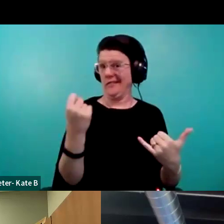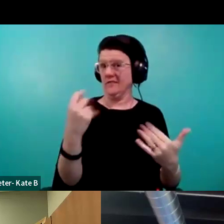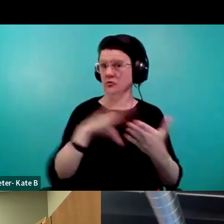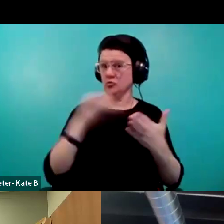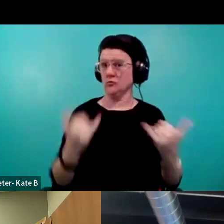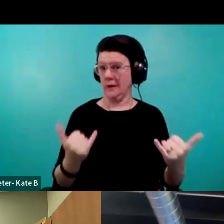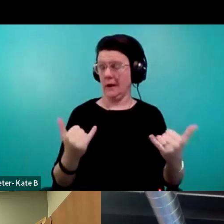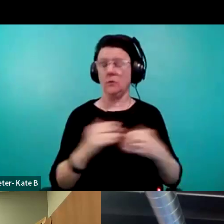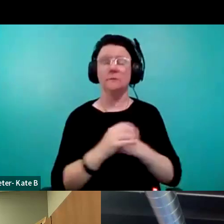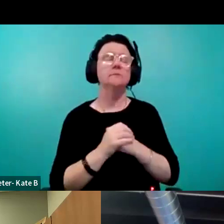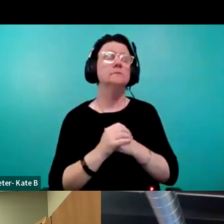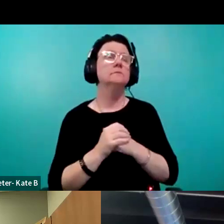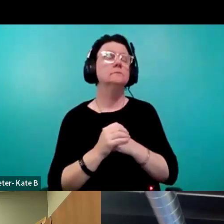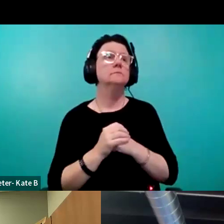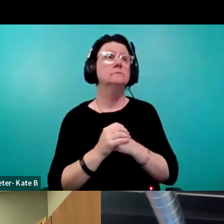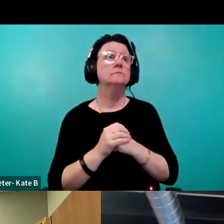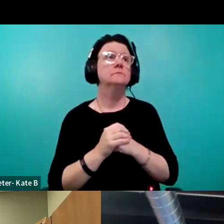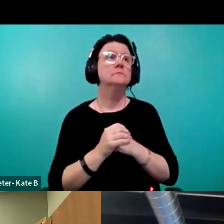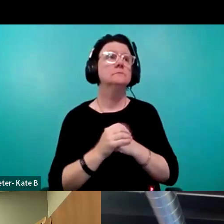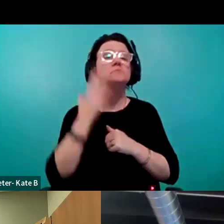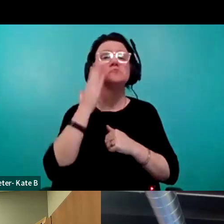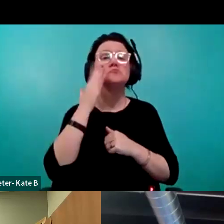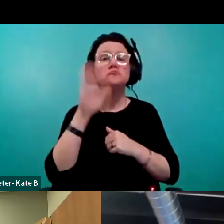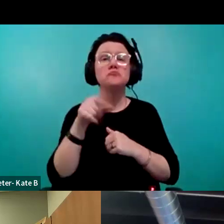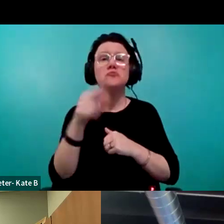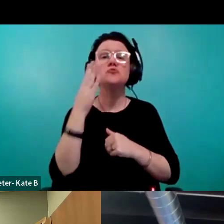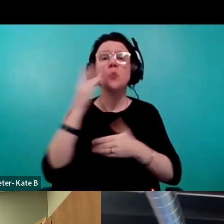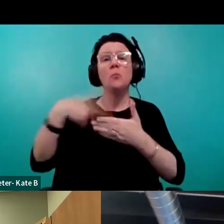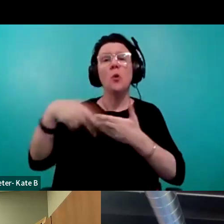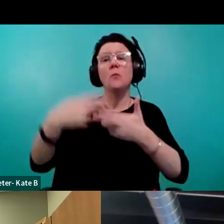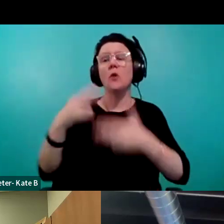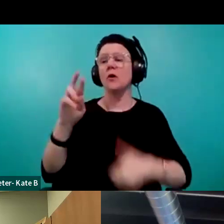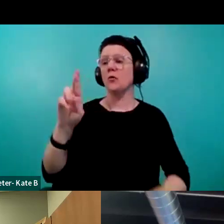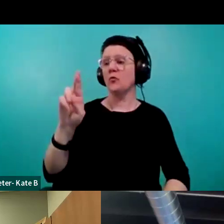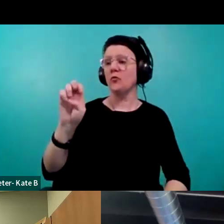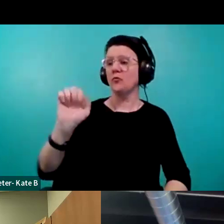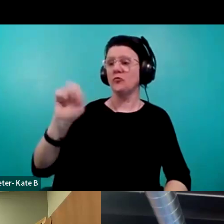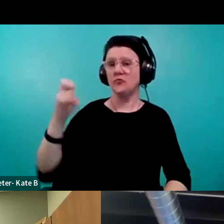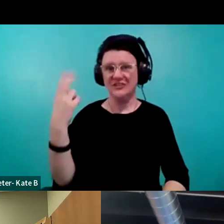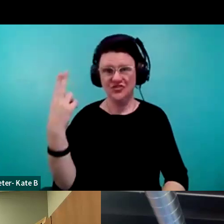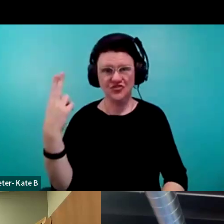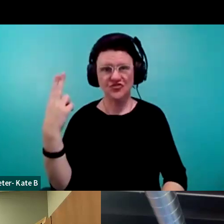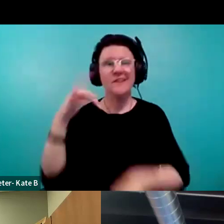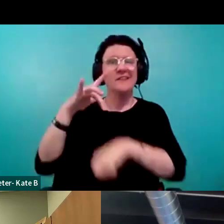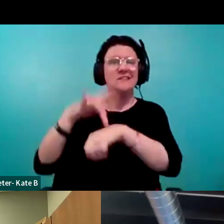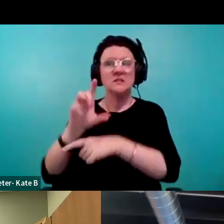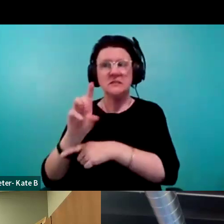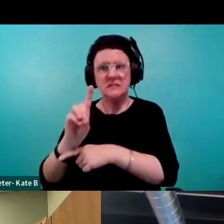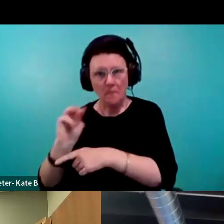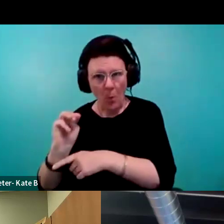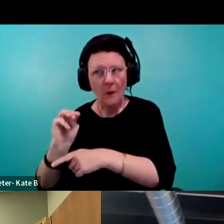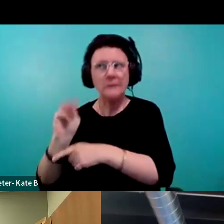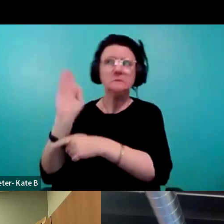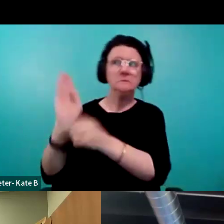And yeah, I know many of you are familiar with the REACH program. They've come to Des Moines and talked to you